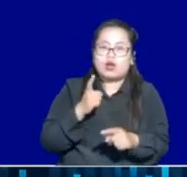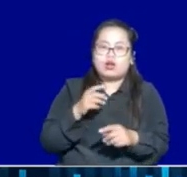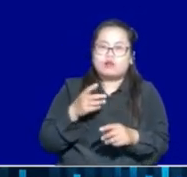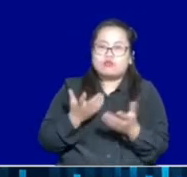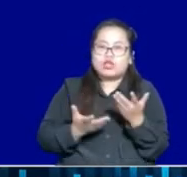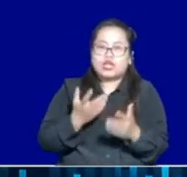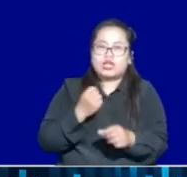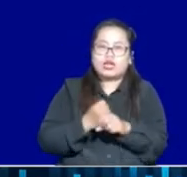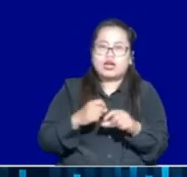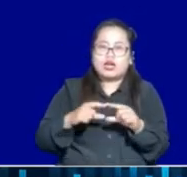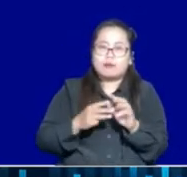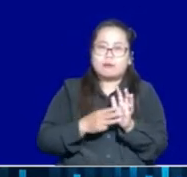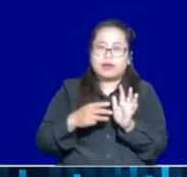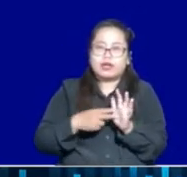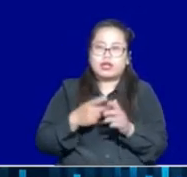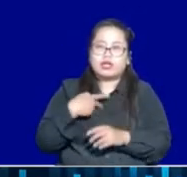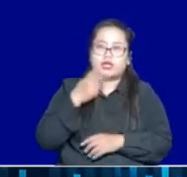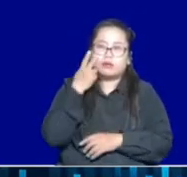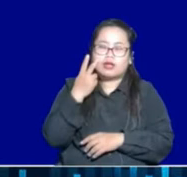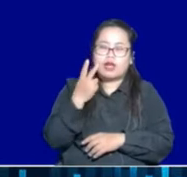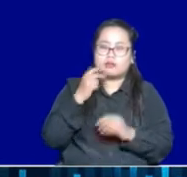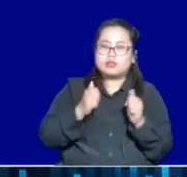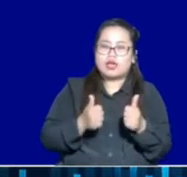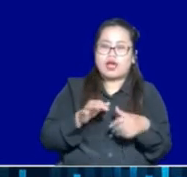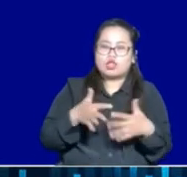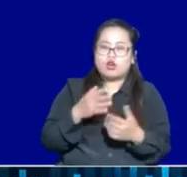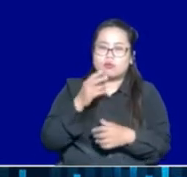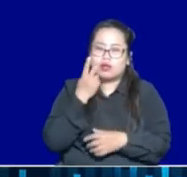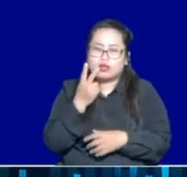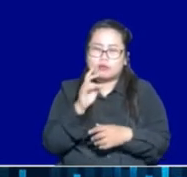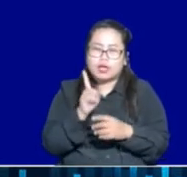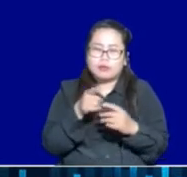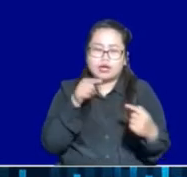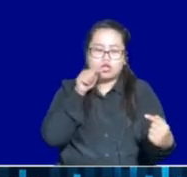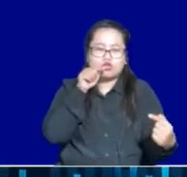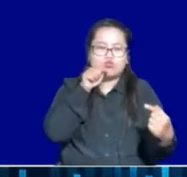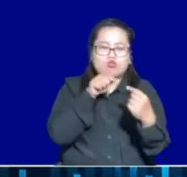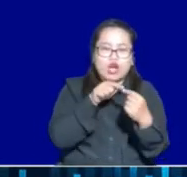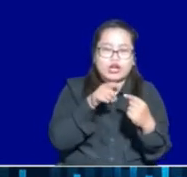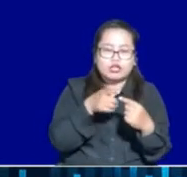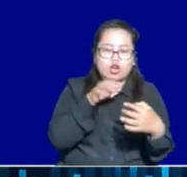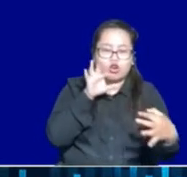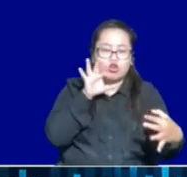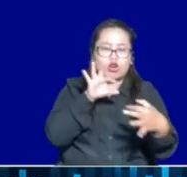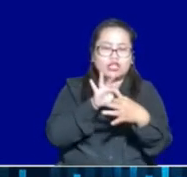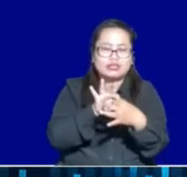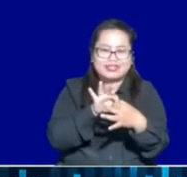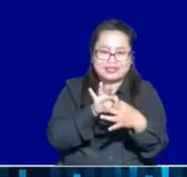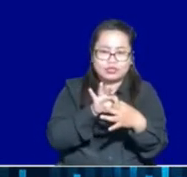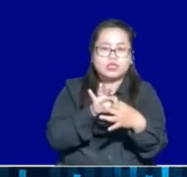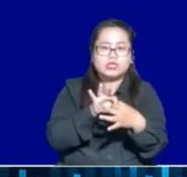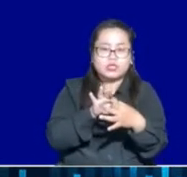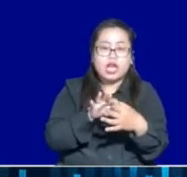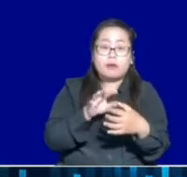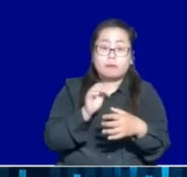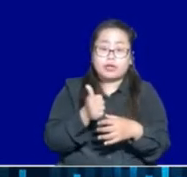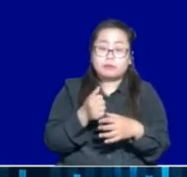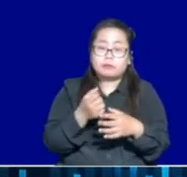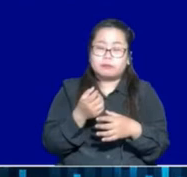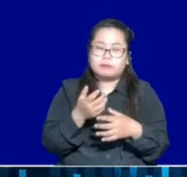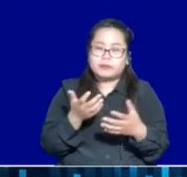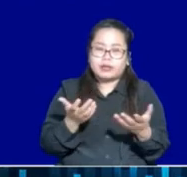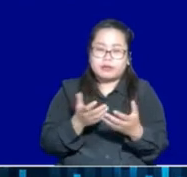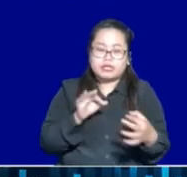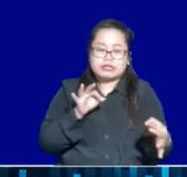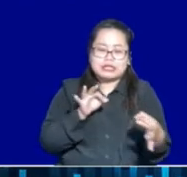connectedness, and connectedness means how close are the trees in the forest? How connected are the